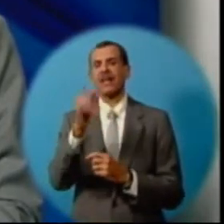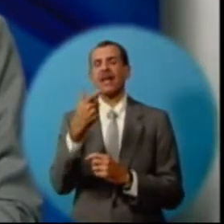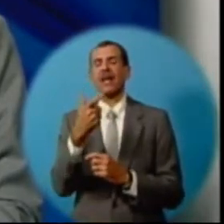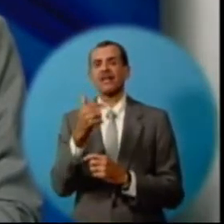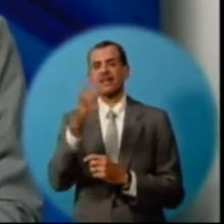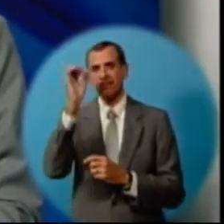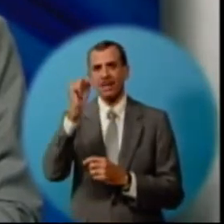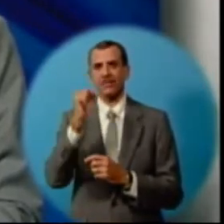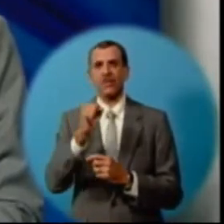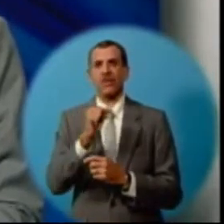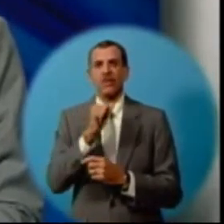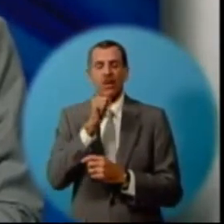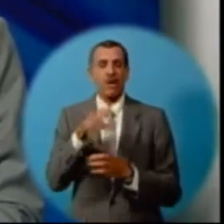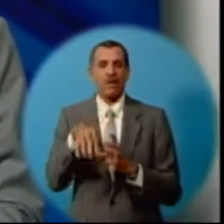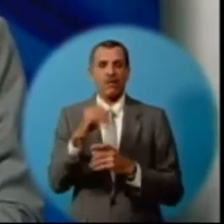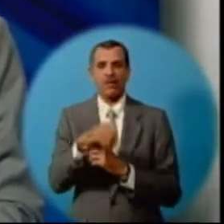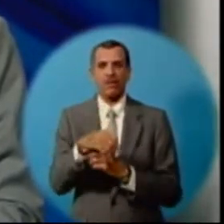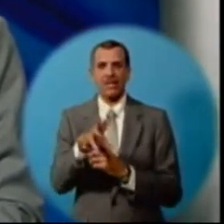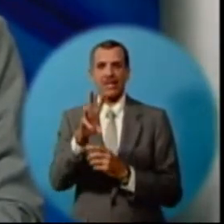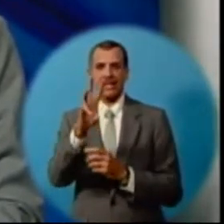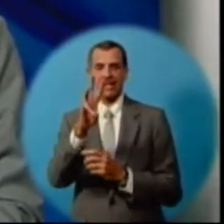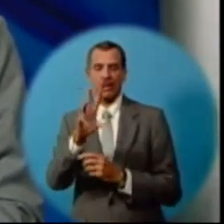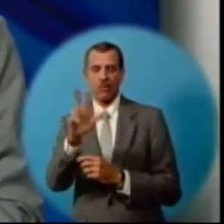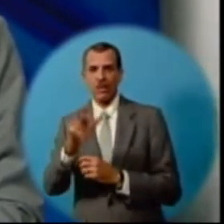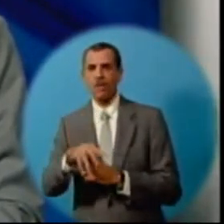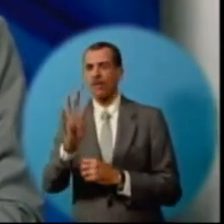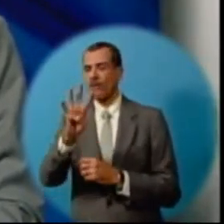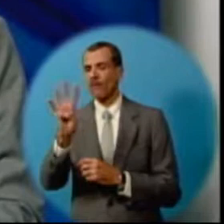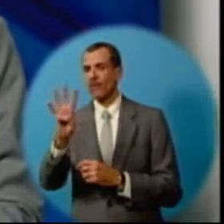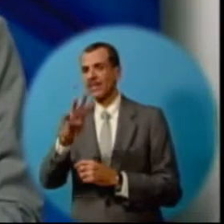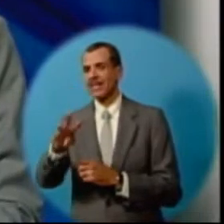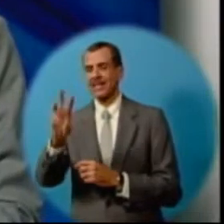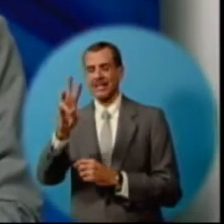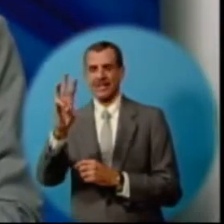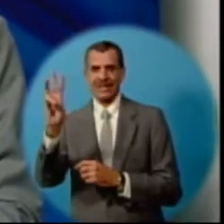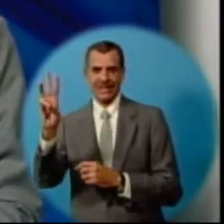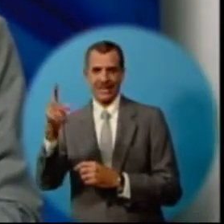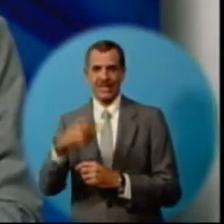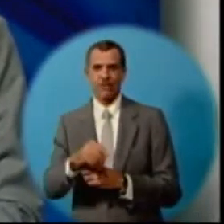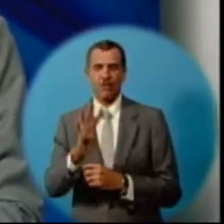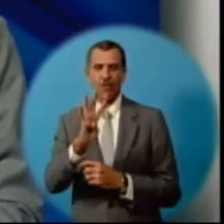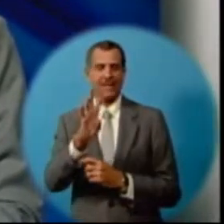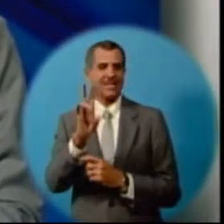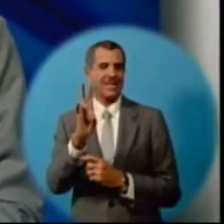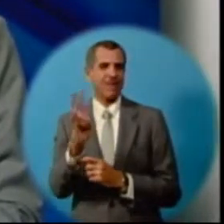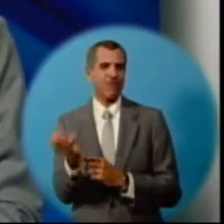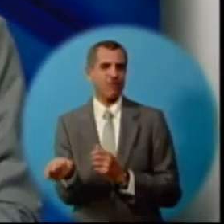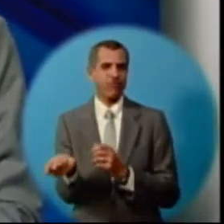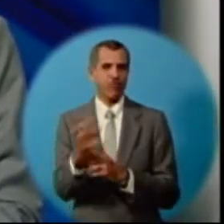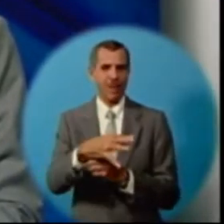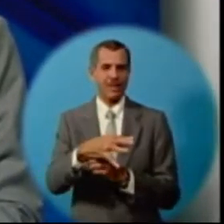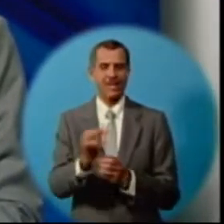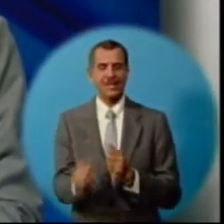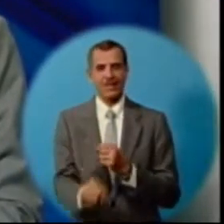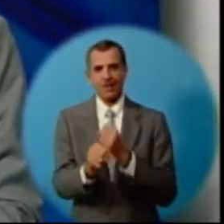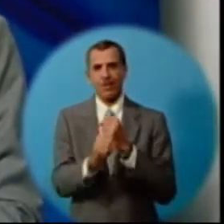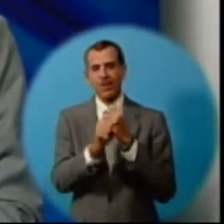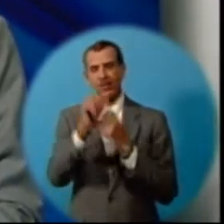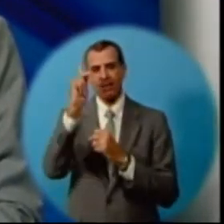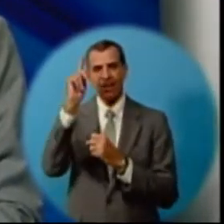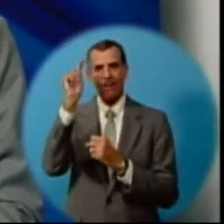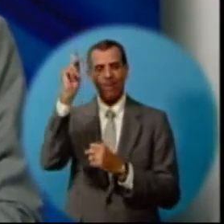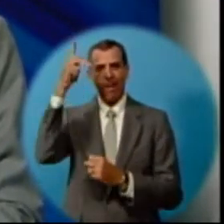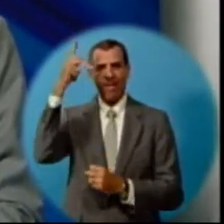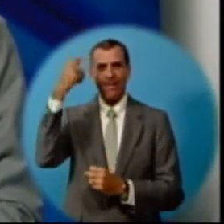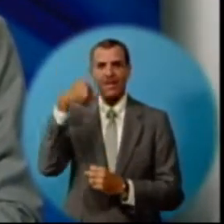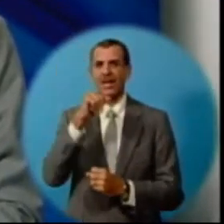unbeaten on 63, which included 4 fours and 3 sixes, coming off 47 balls. He was supported by teammate Kieron Pollard, who